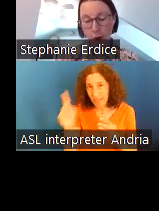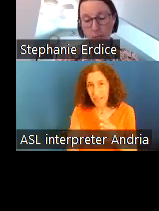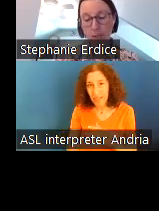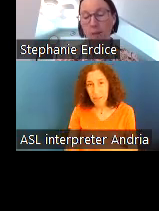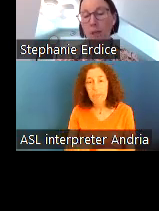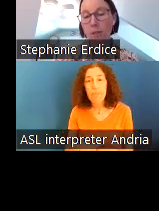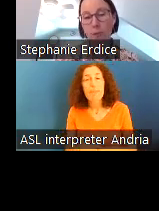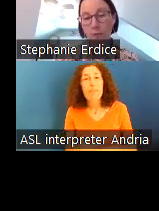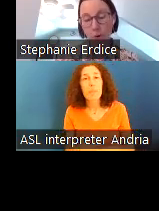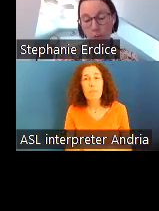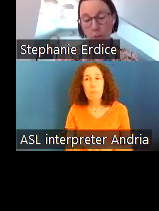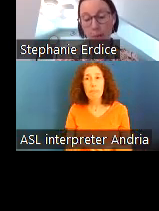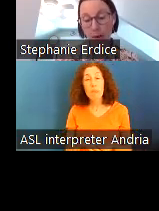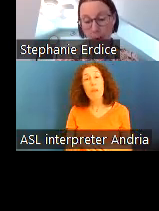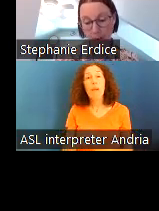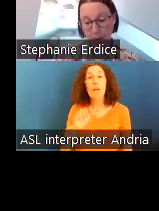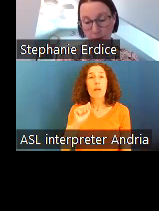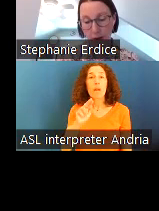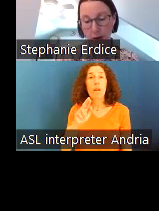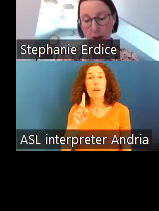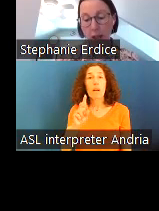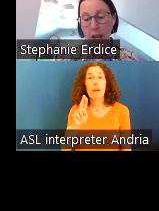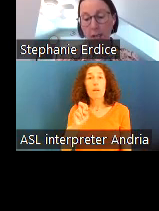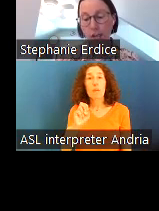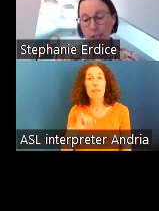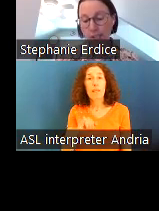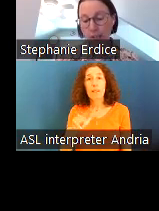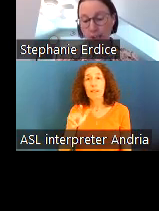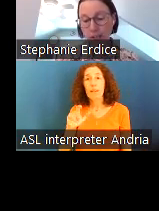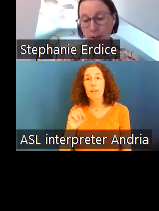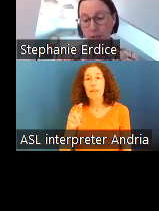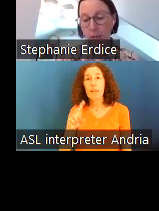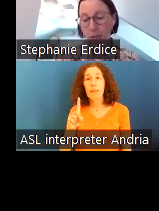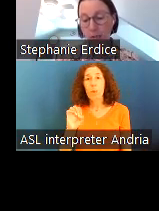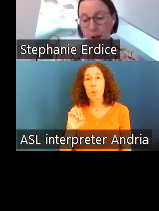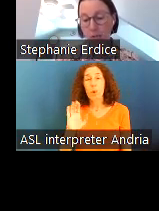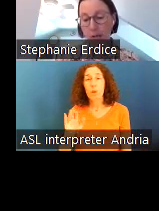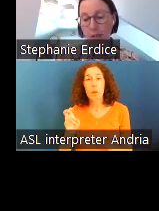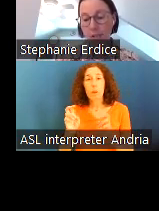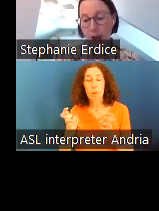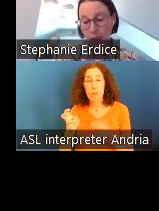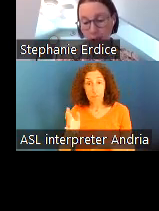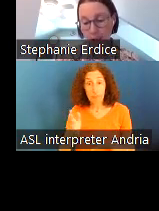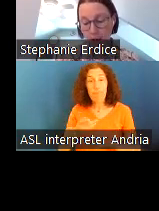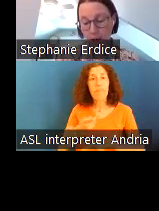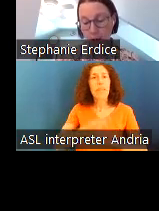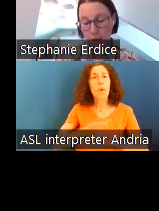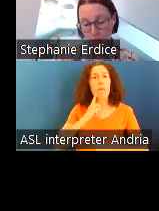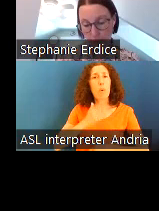quote because I think it's really important when we think about self-care. And she says, caring for myself is